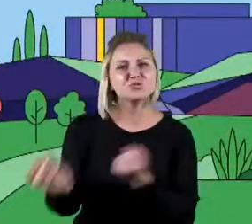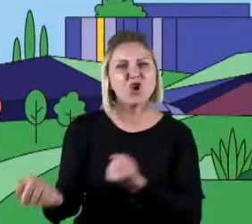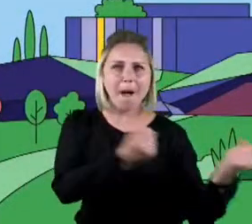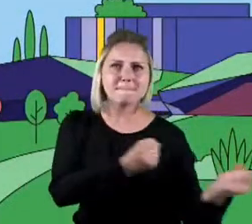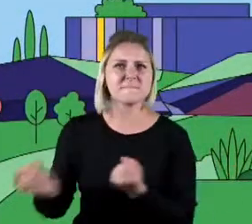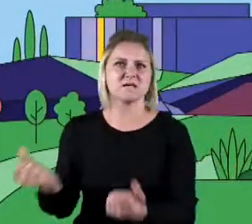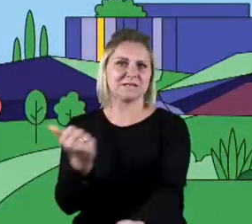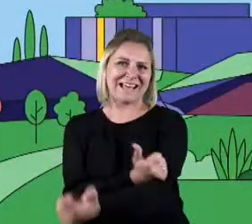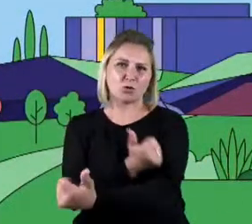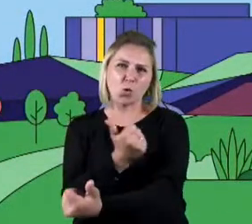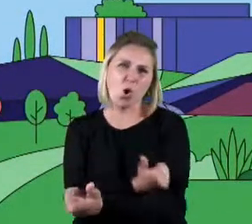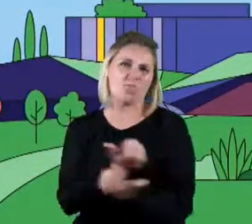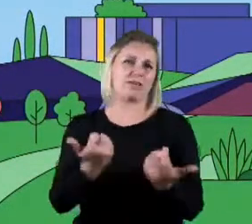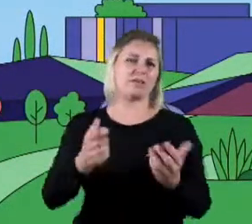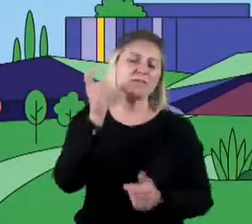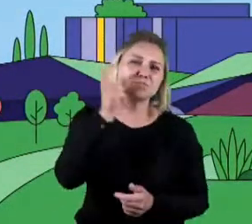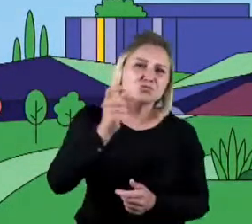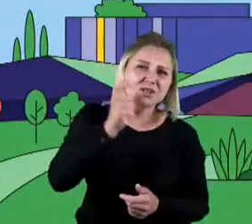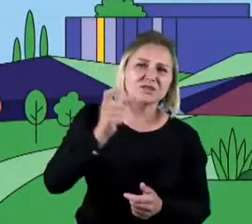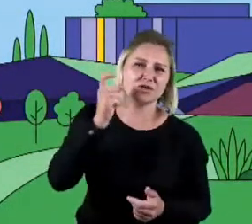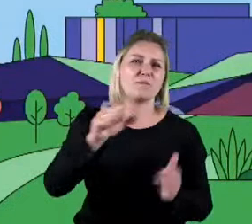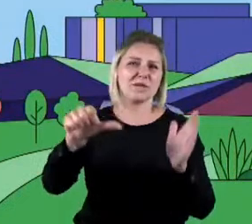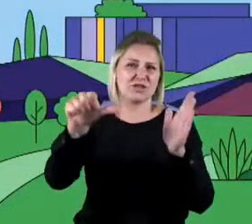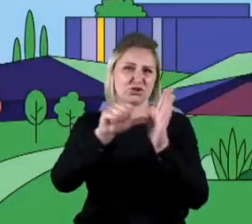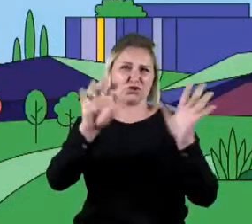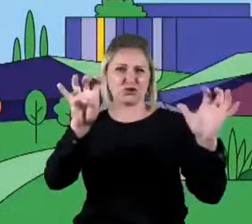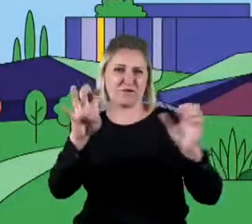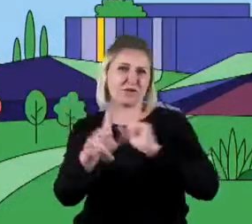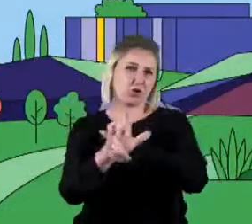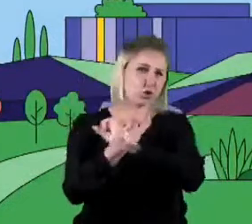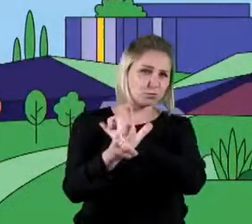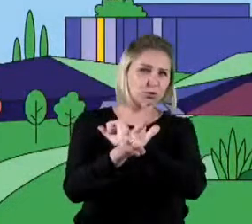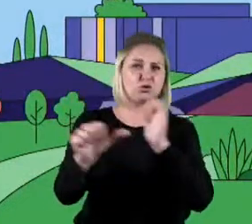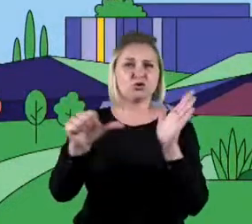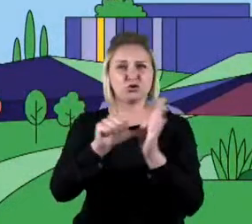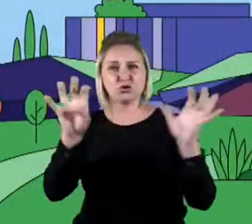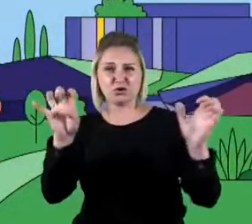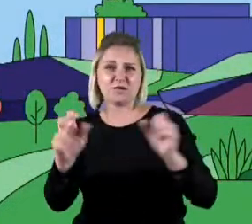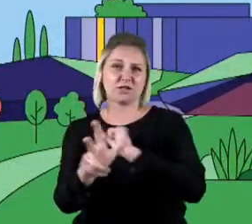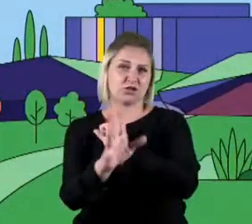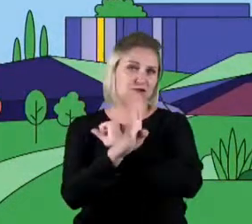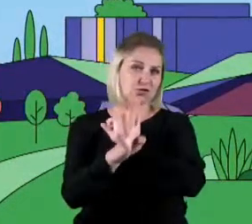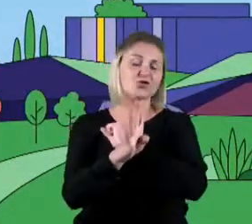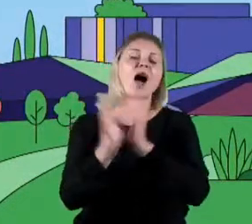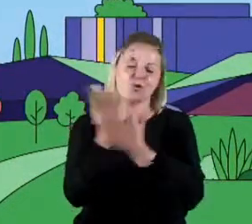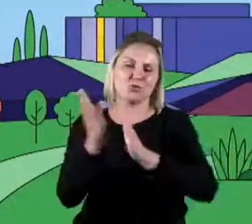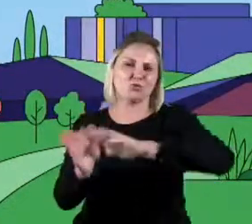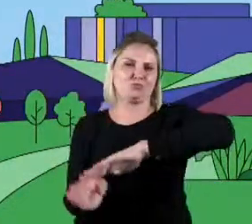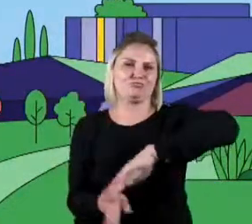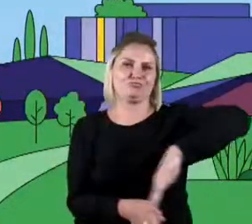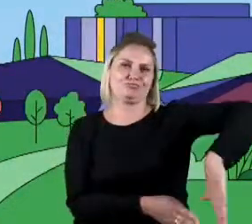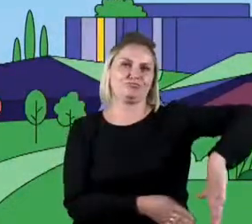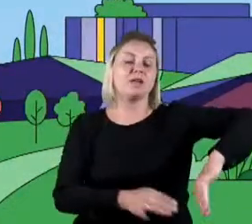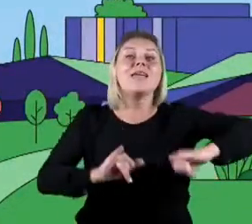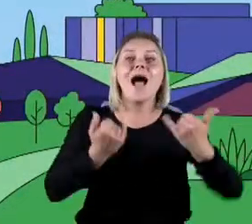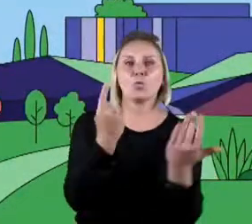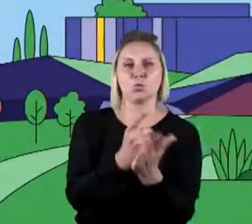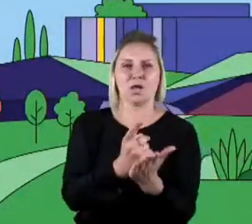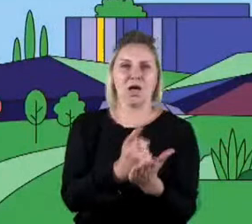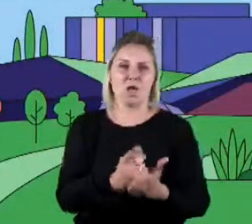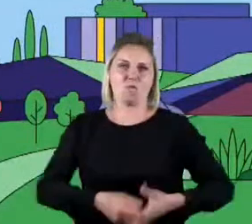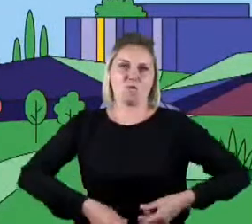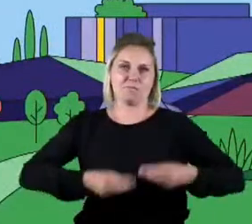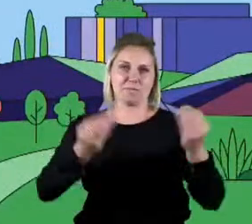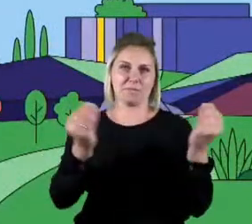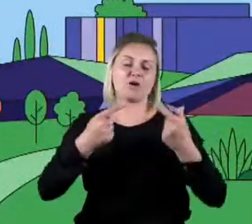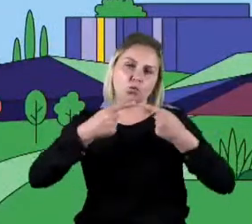to drug trafficking, violence. We're talking about 1980, 1990, but this is behind us. What did we do?